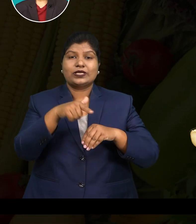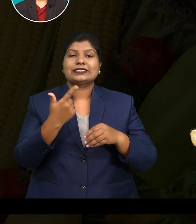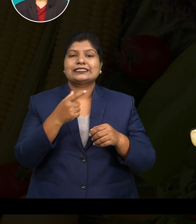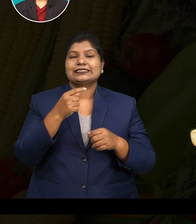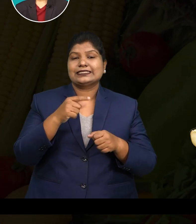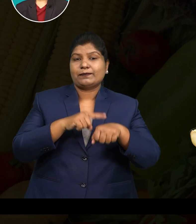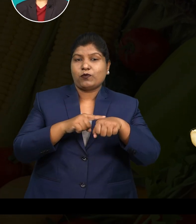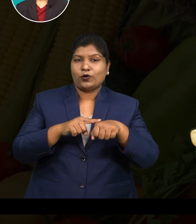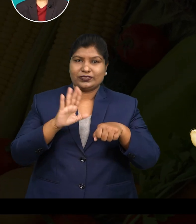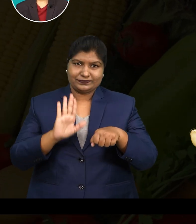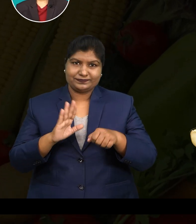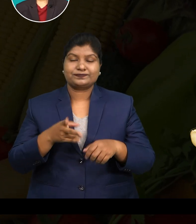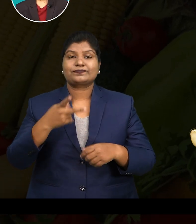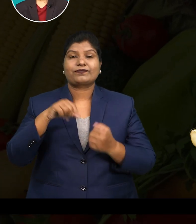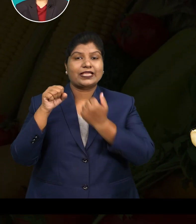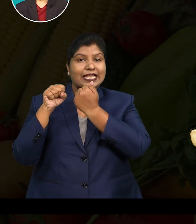sugarcane,